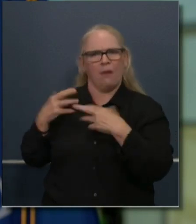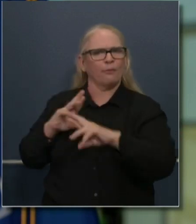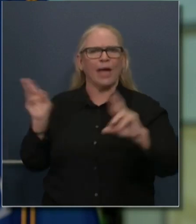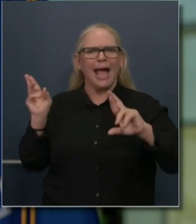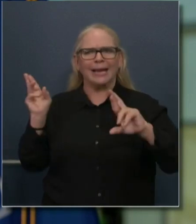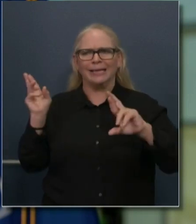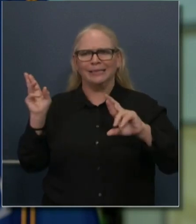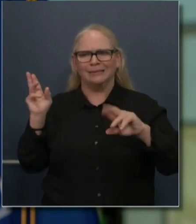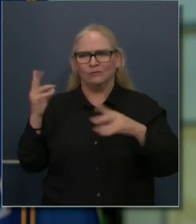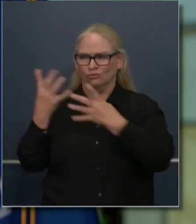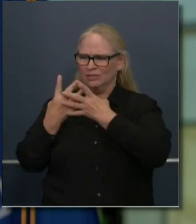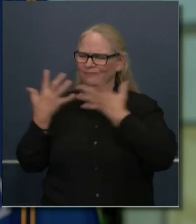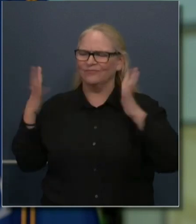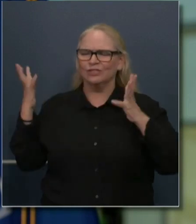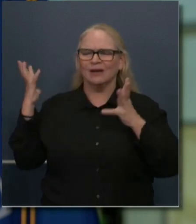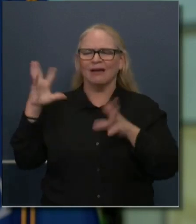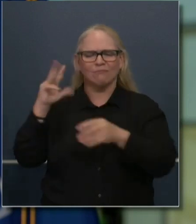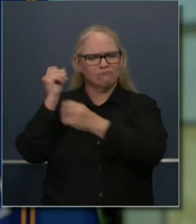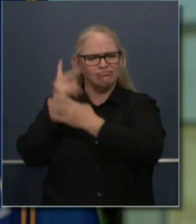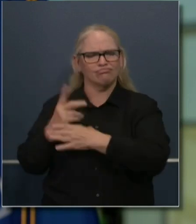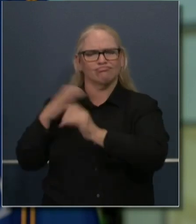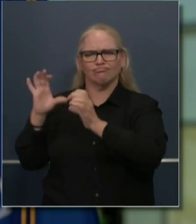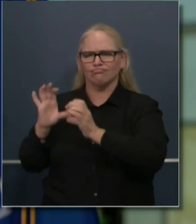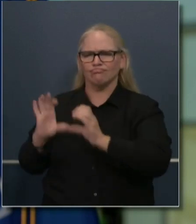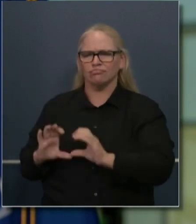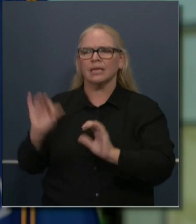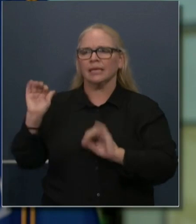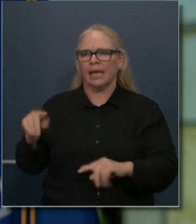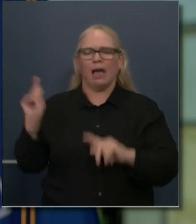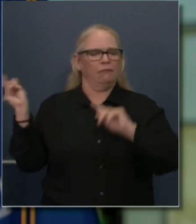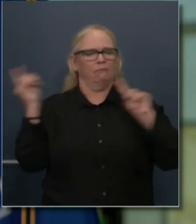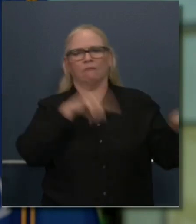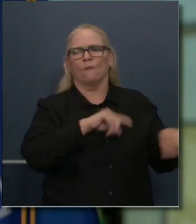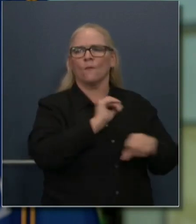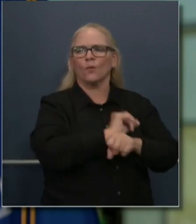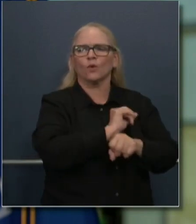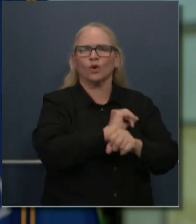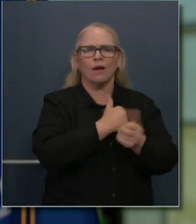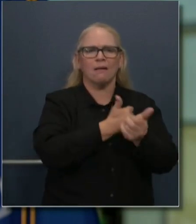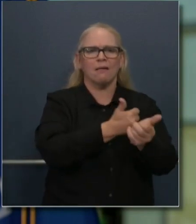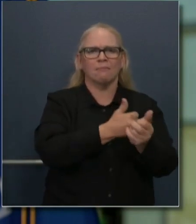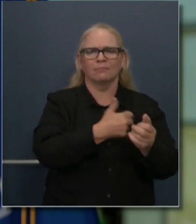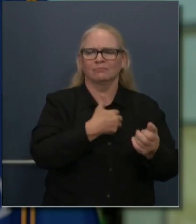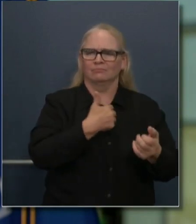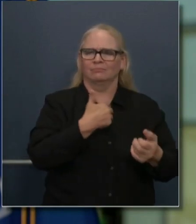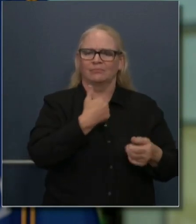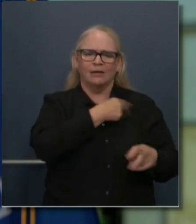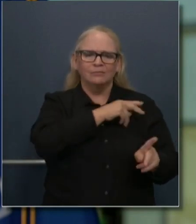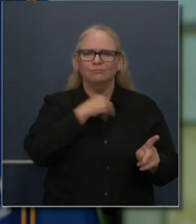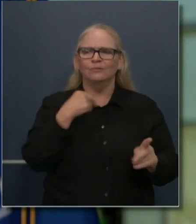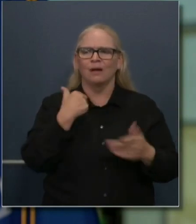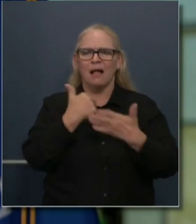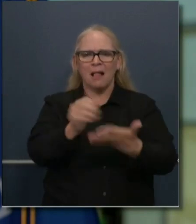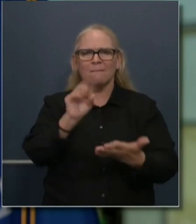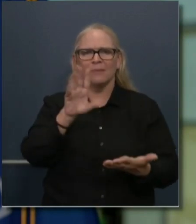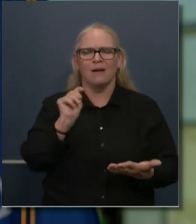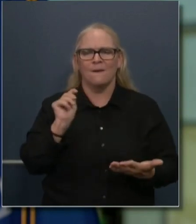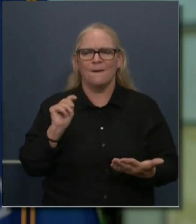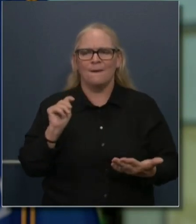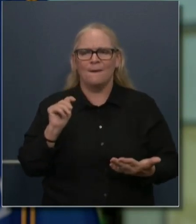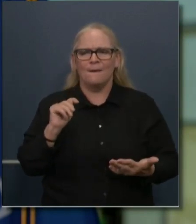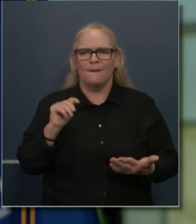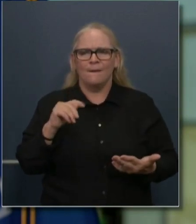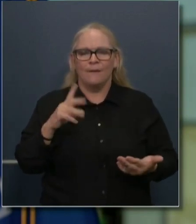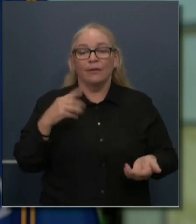I'm going to make sure that our team sends it to you. But we did just get an updated number. As you know, we have over